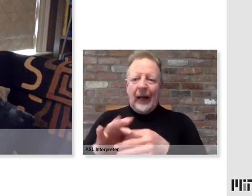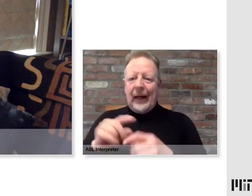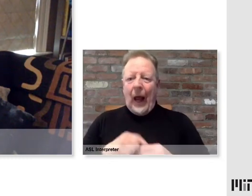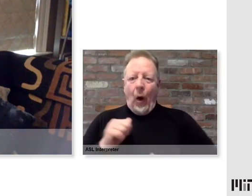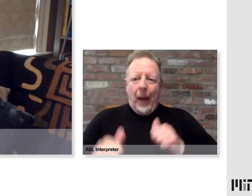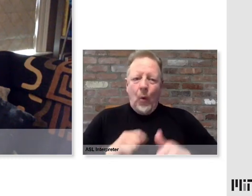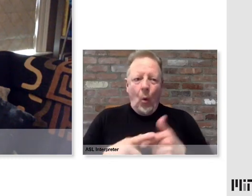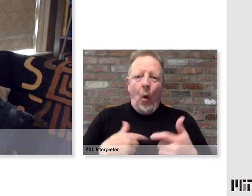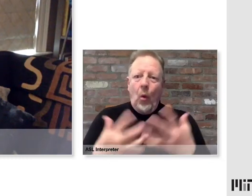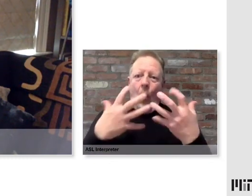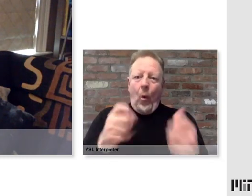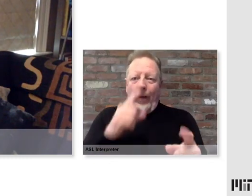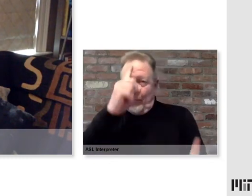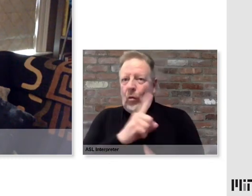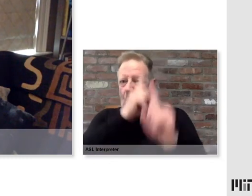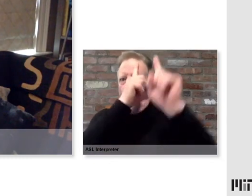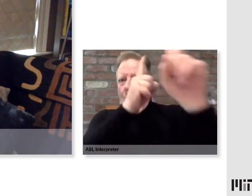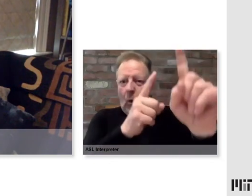for